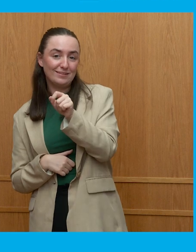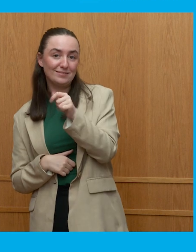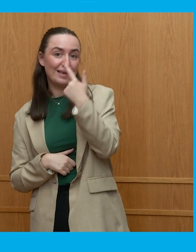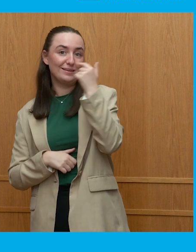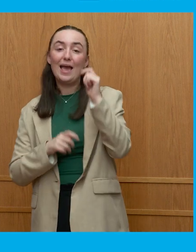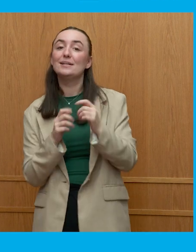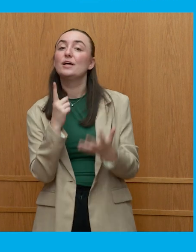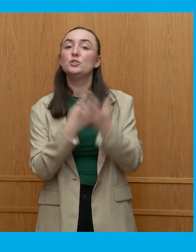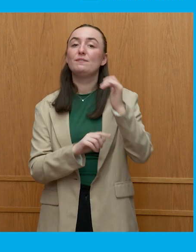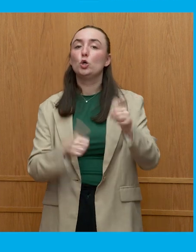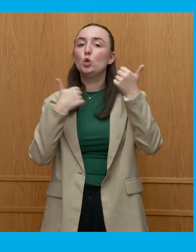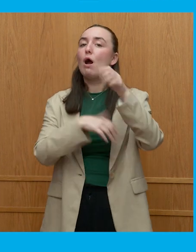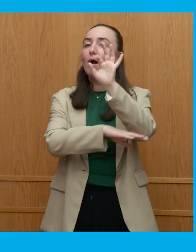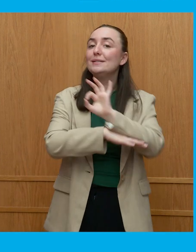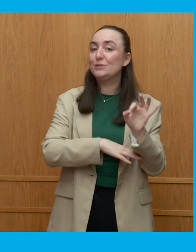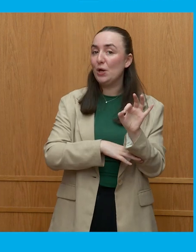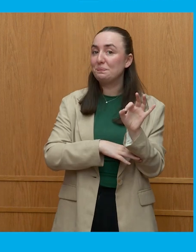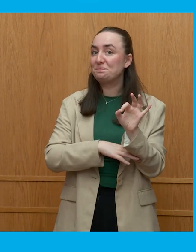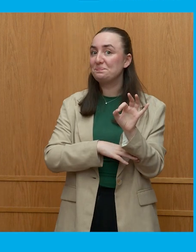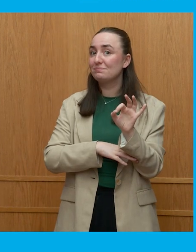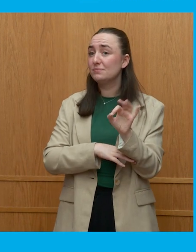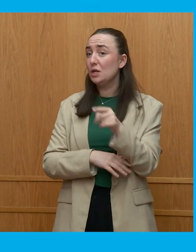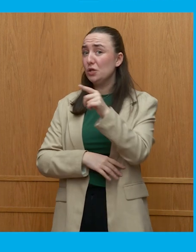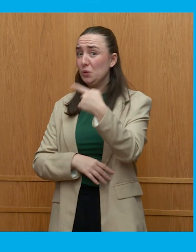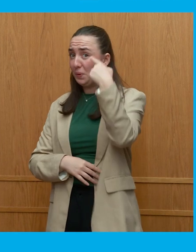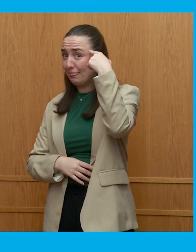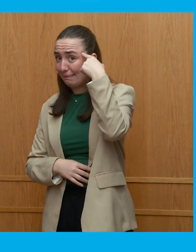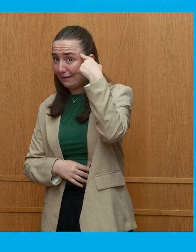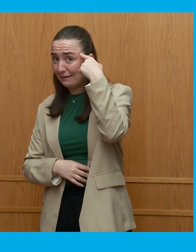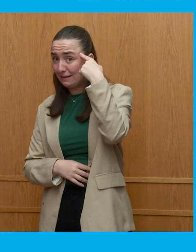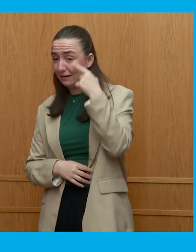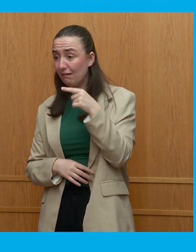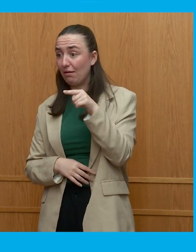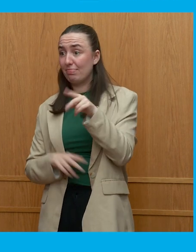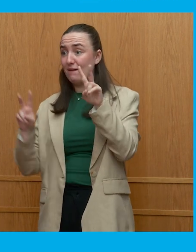And do you think you defied that?